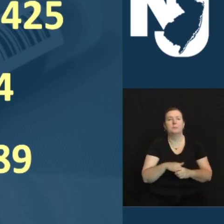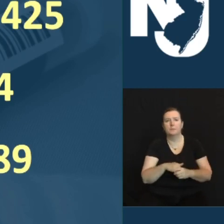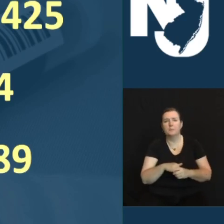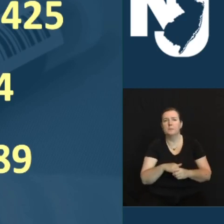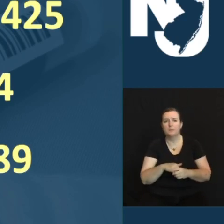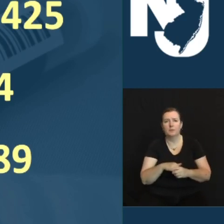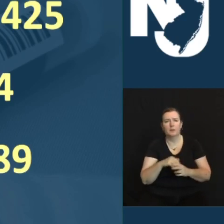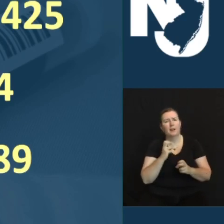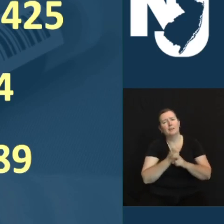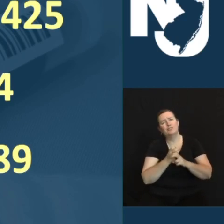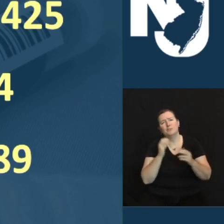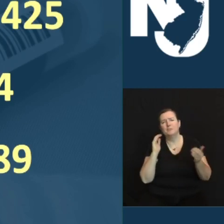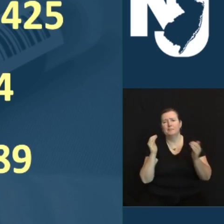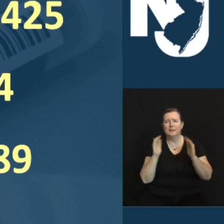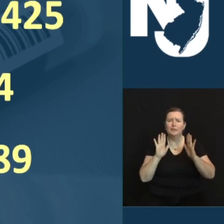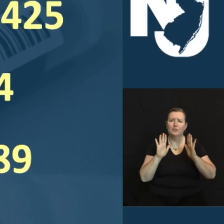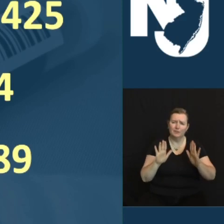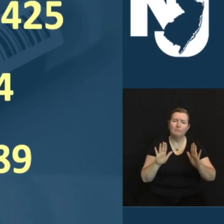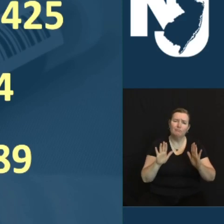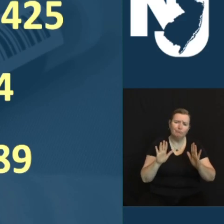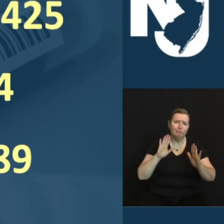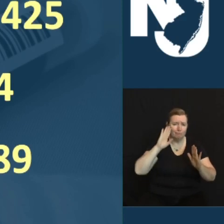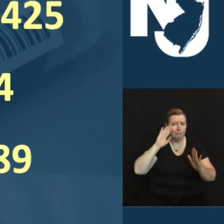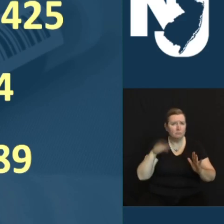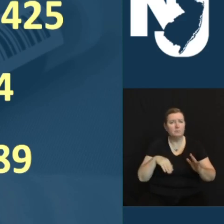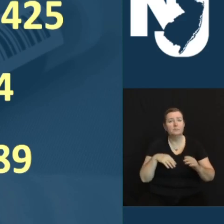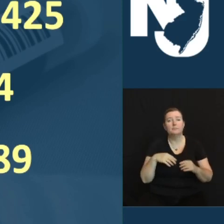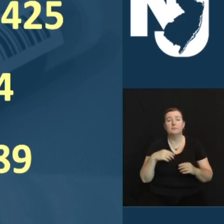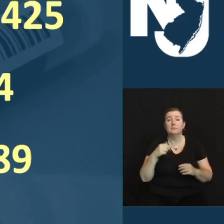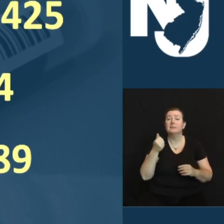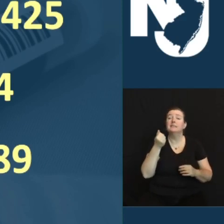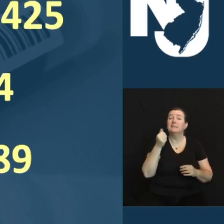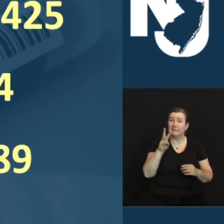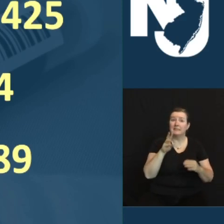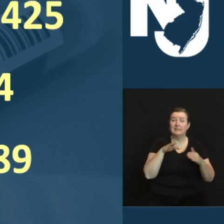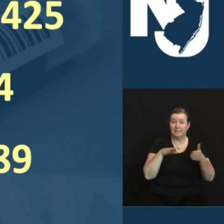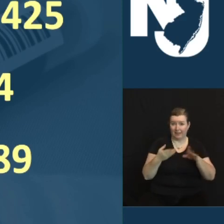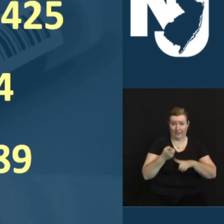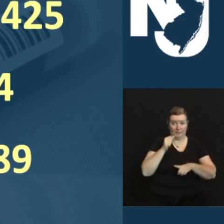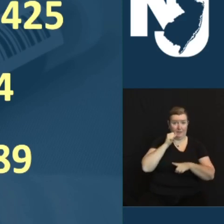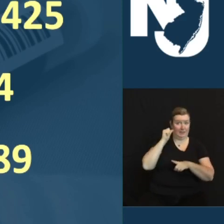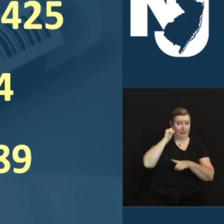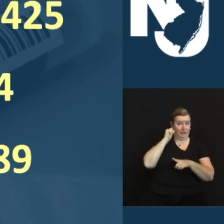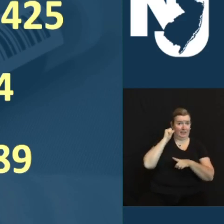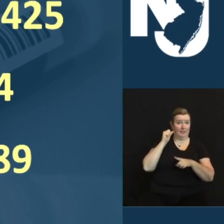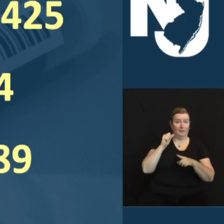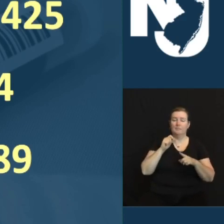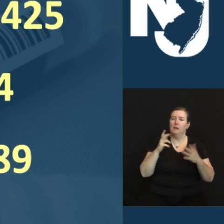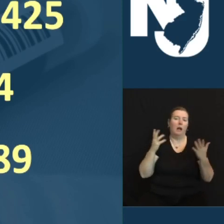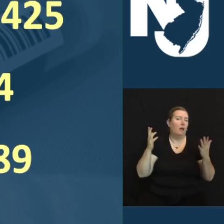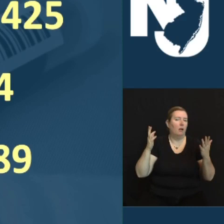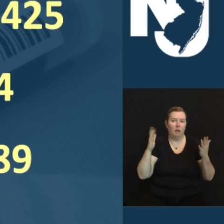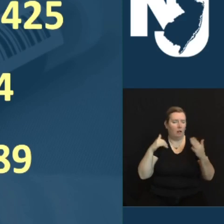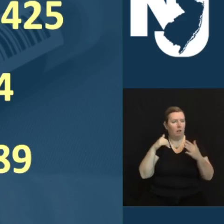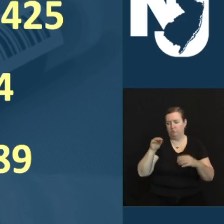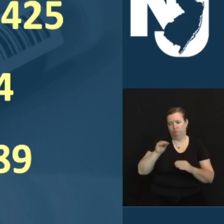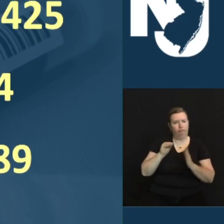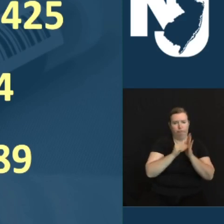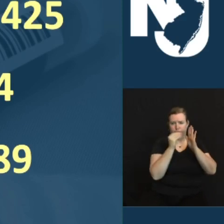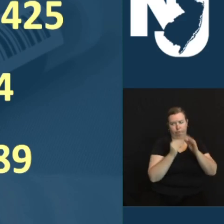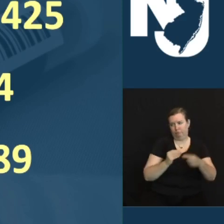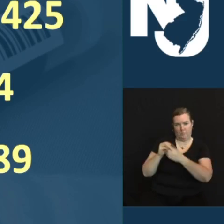but I have 16 deaths reported in our hospitals yesterday, but we will not again add them into our official counts